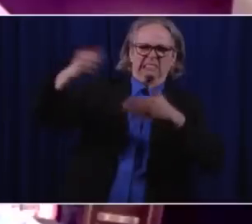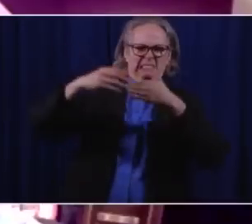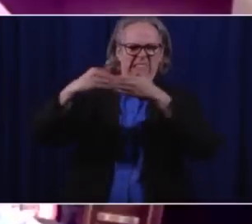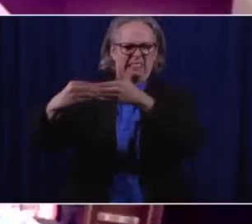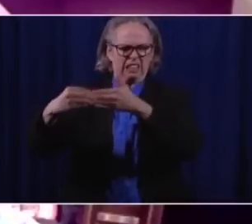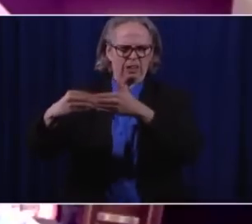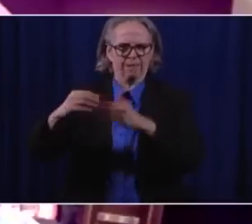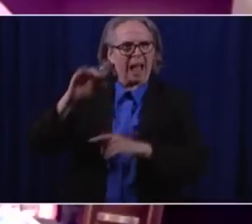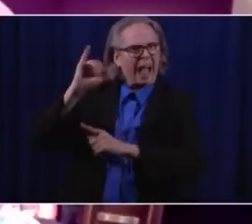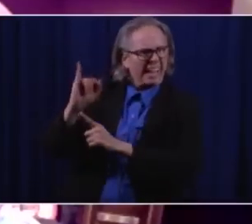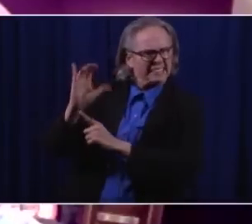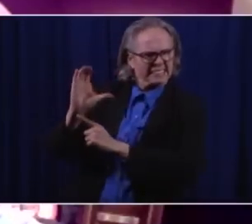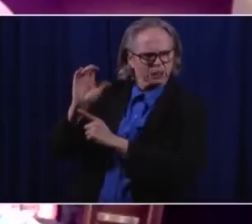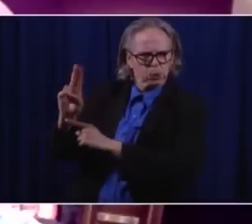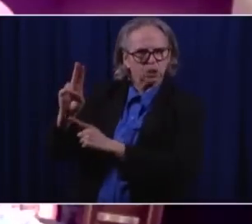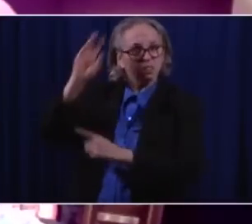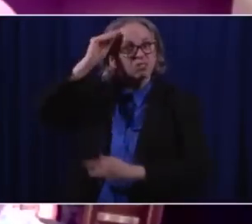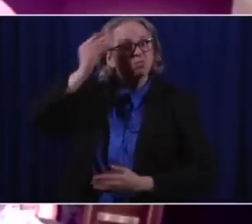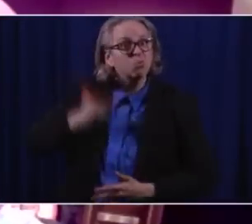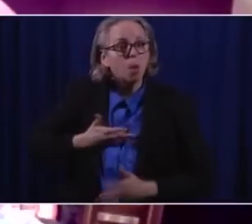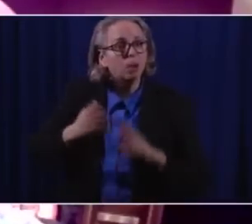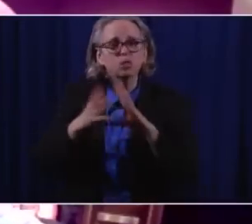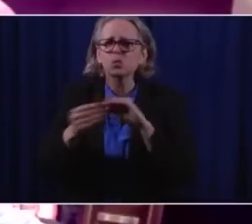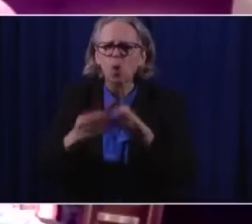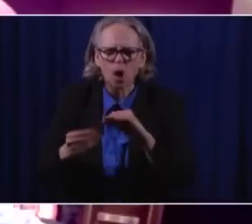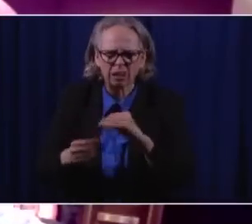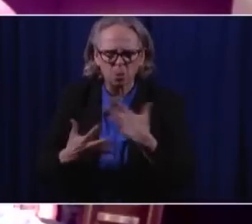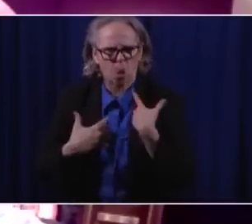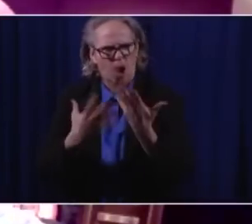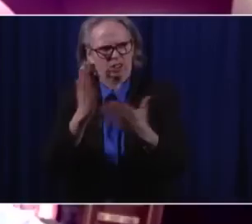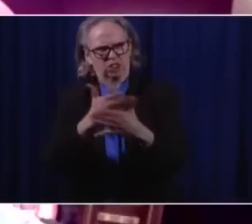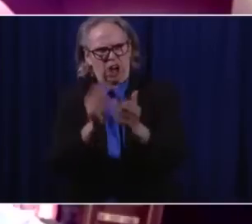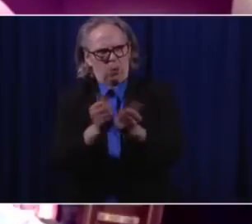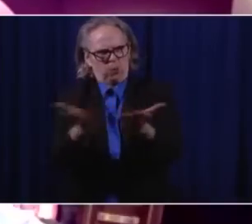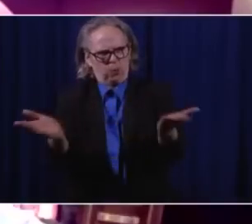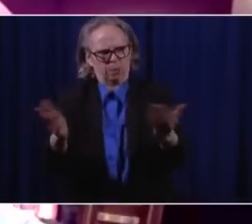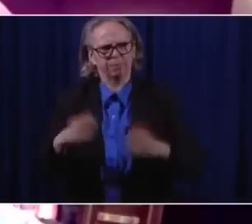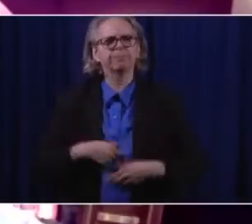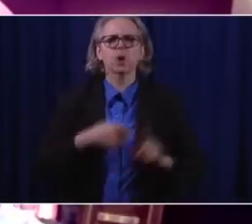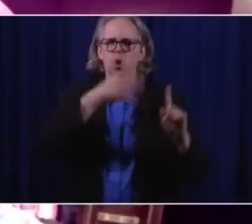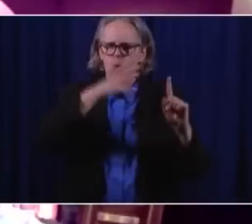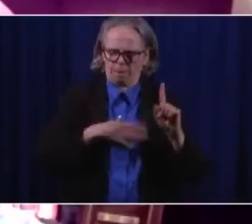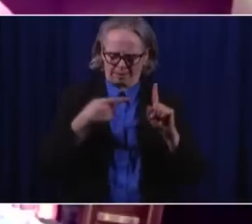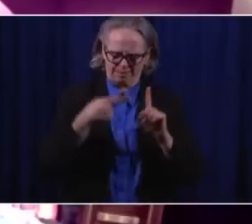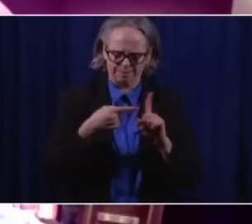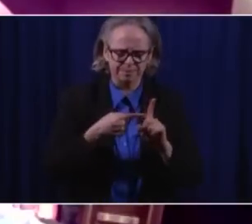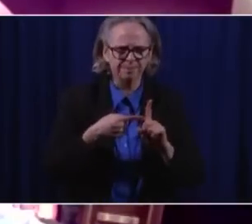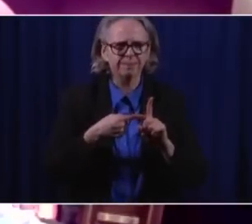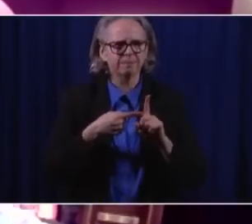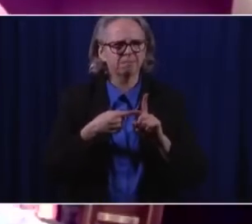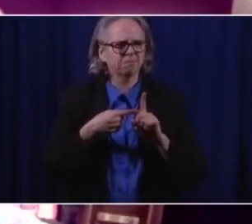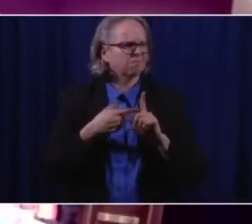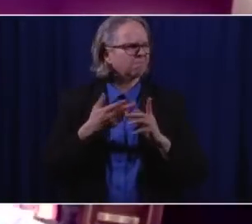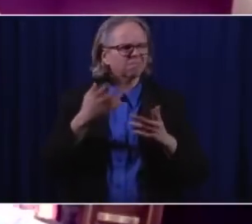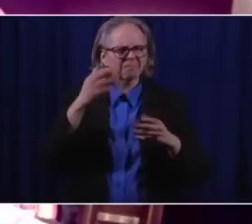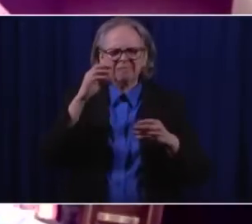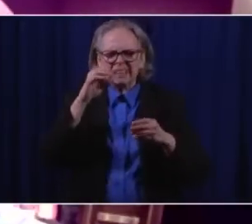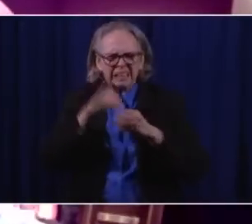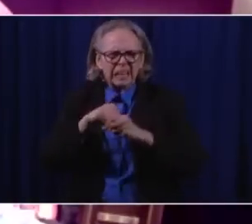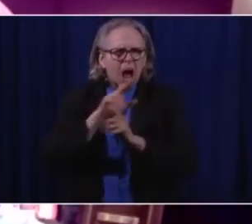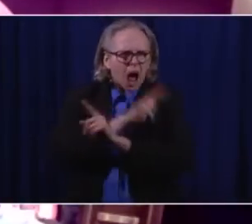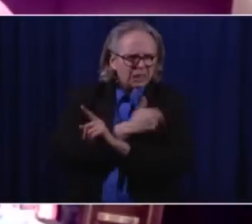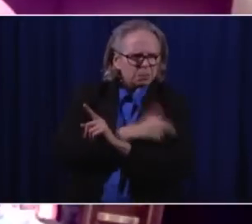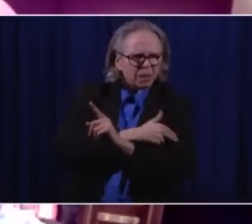quick stories that I'd like to share. We had a gentleman that was in-house, inpatient, doing well,